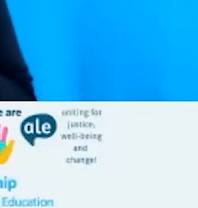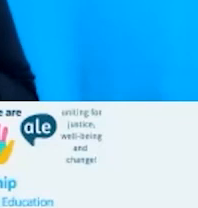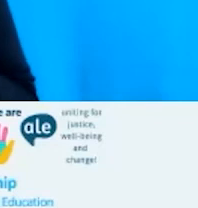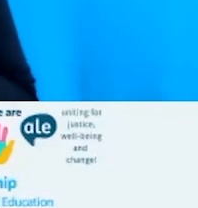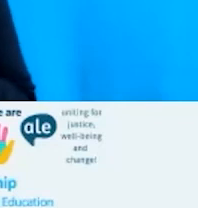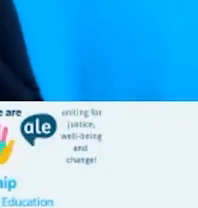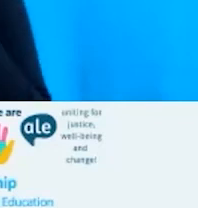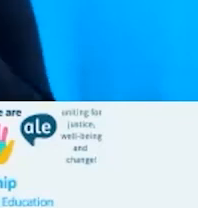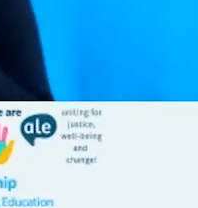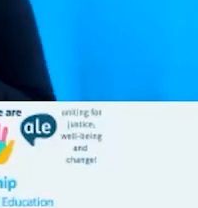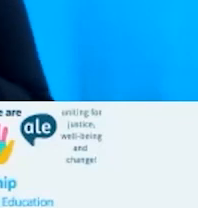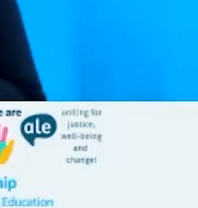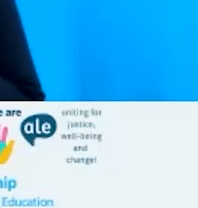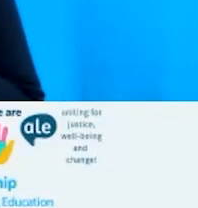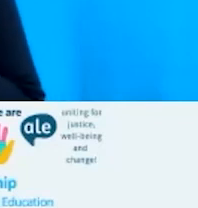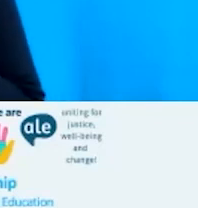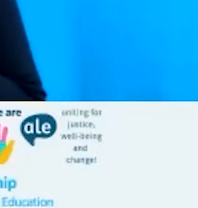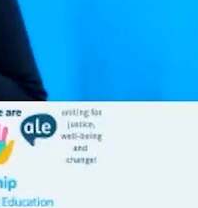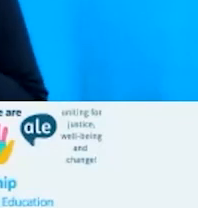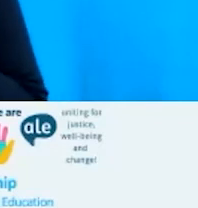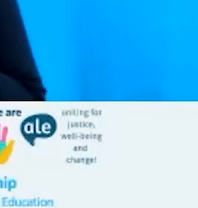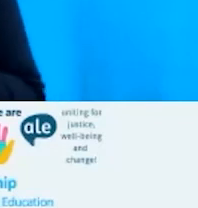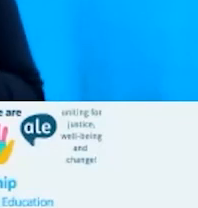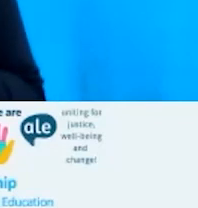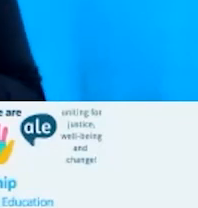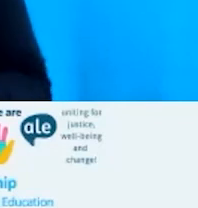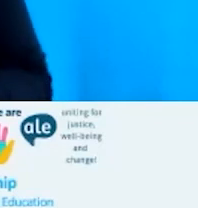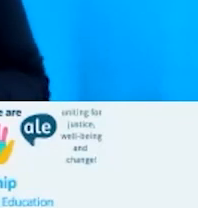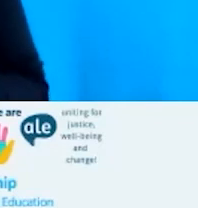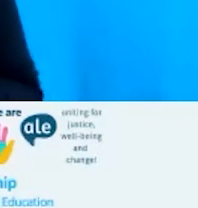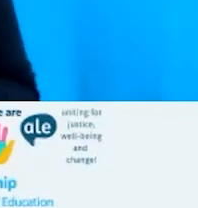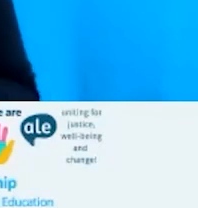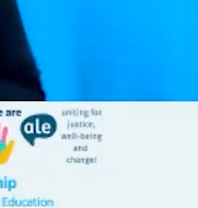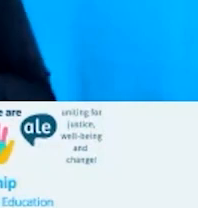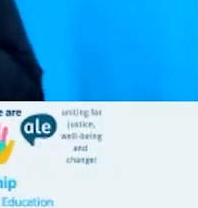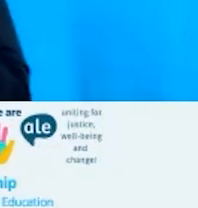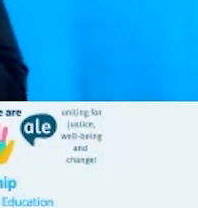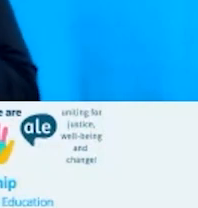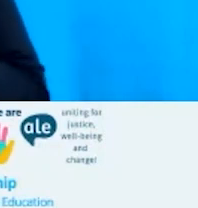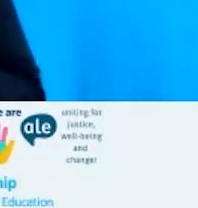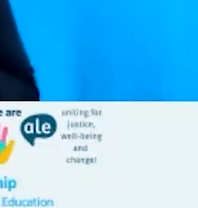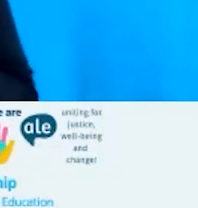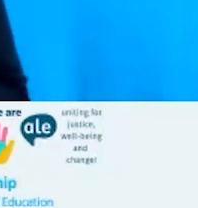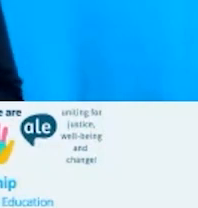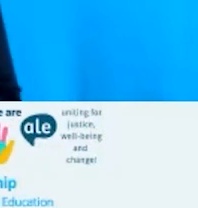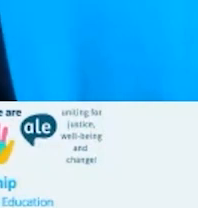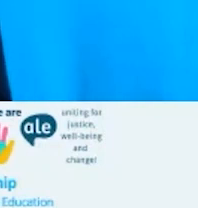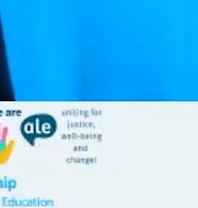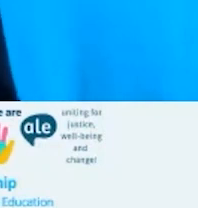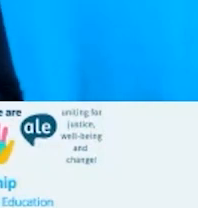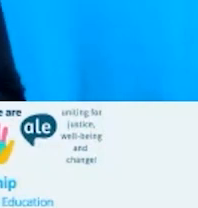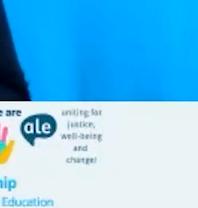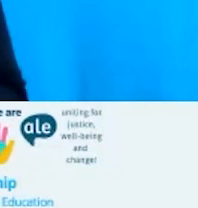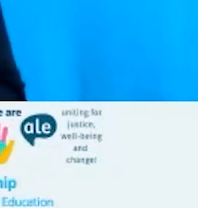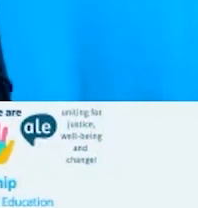this communist past was a burden because we did not have democratic tradition to